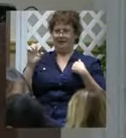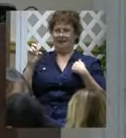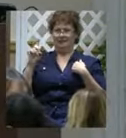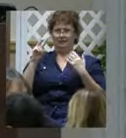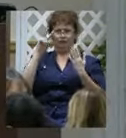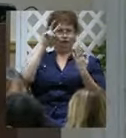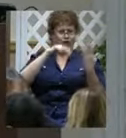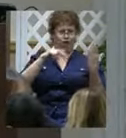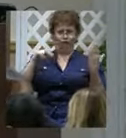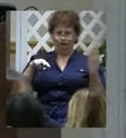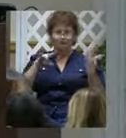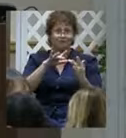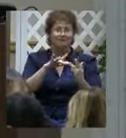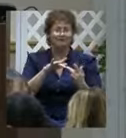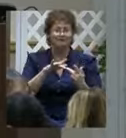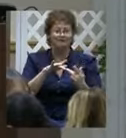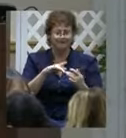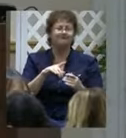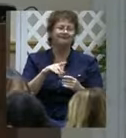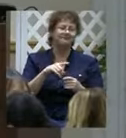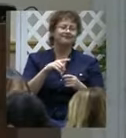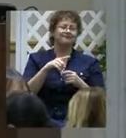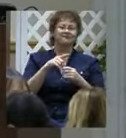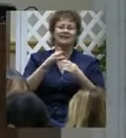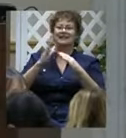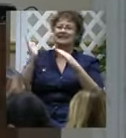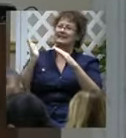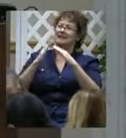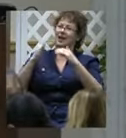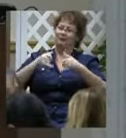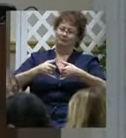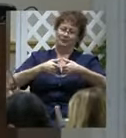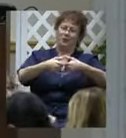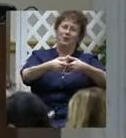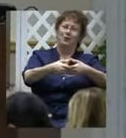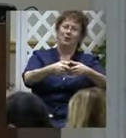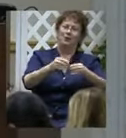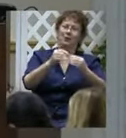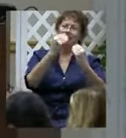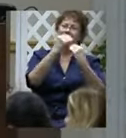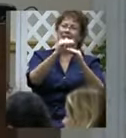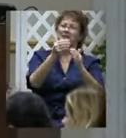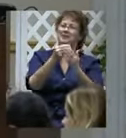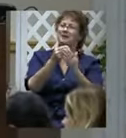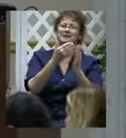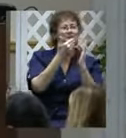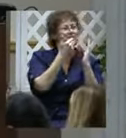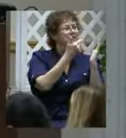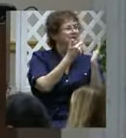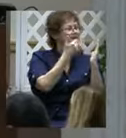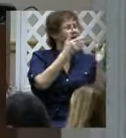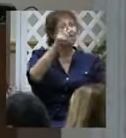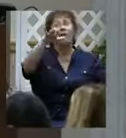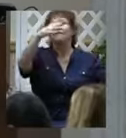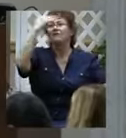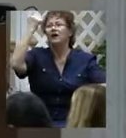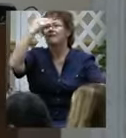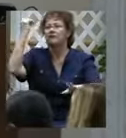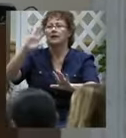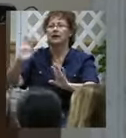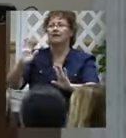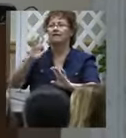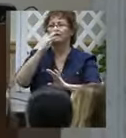that into account and produced a top-notch product with limited resources. So thank you. One thing I forgot to say, sorry. Yeah. One thing I